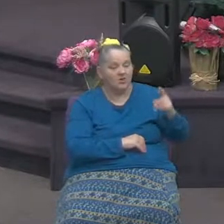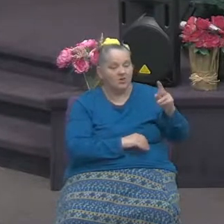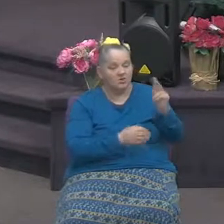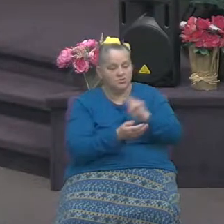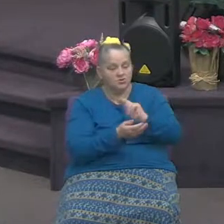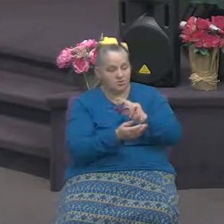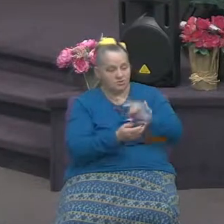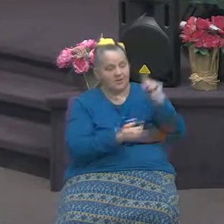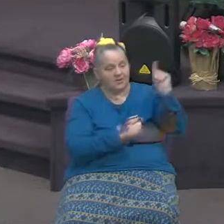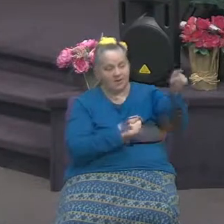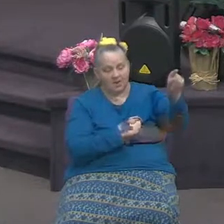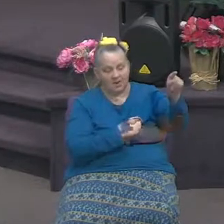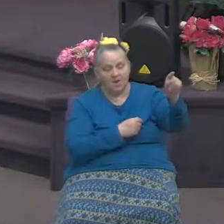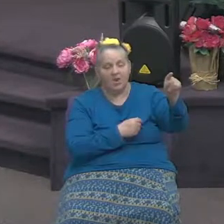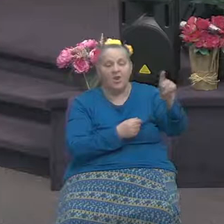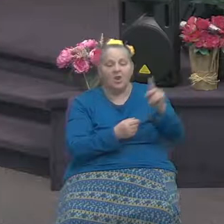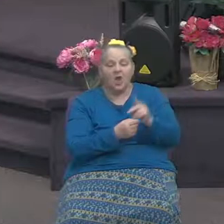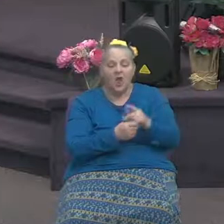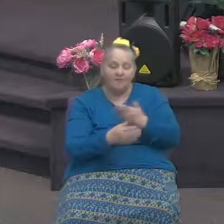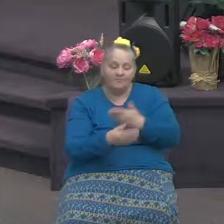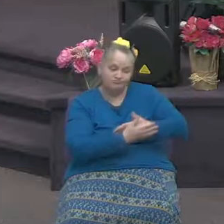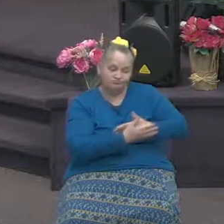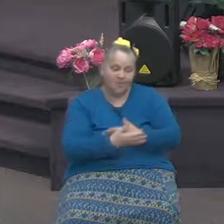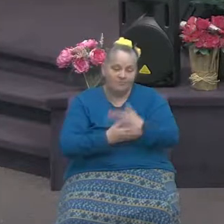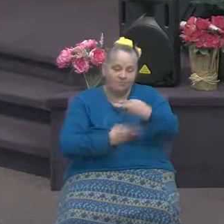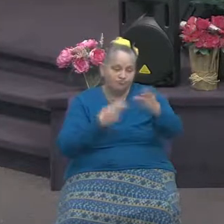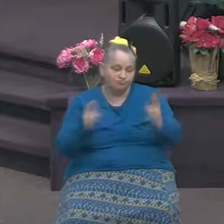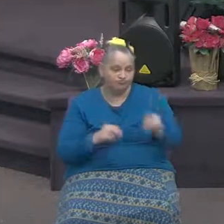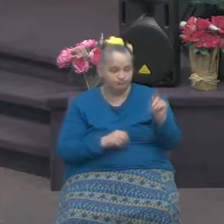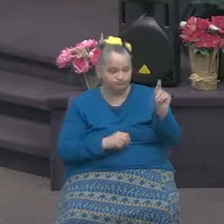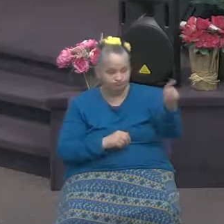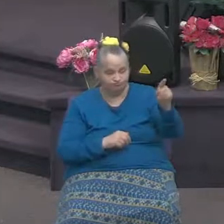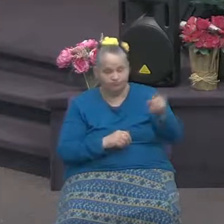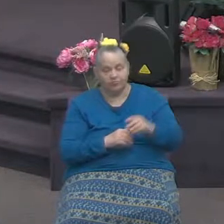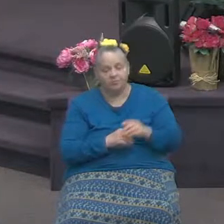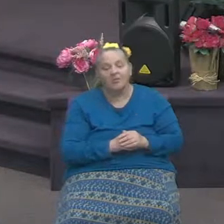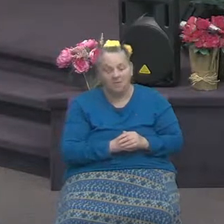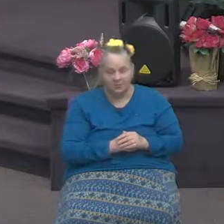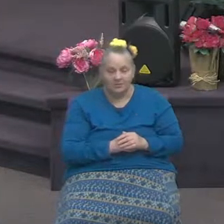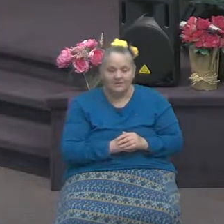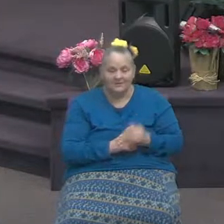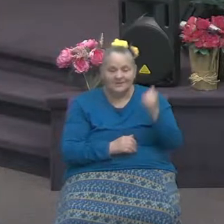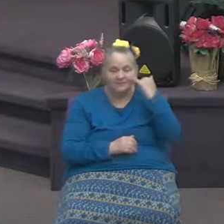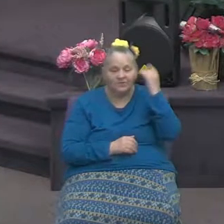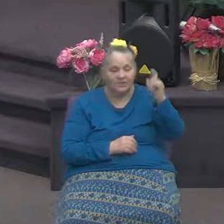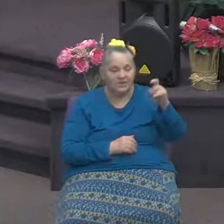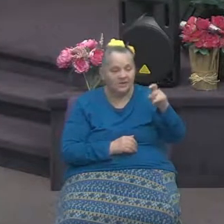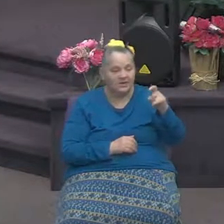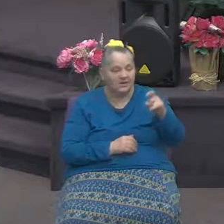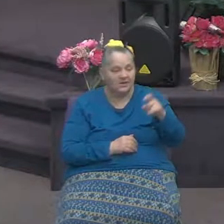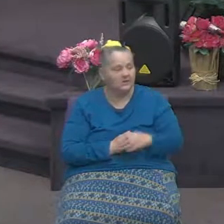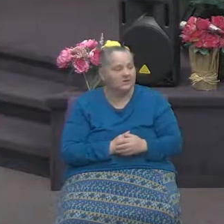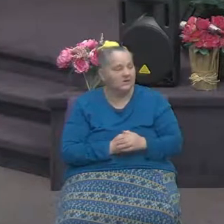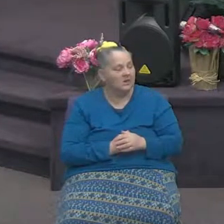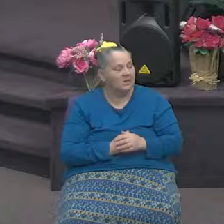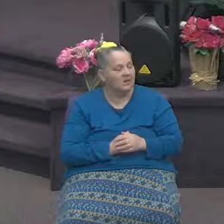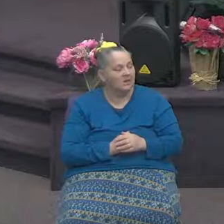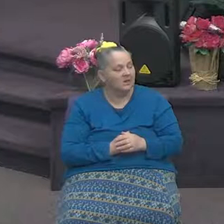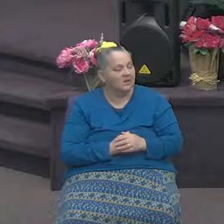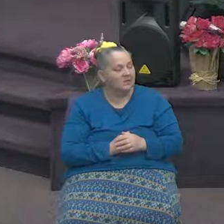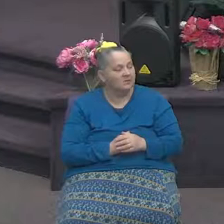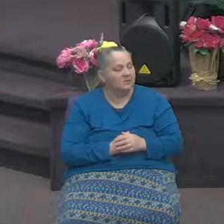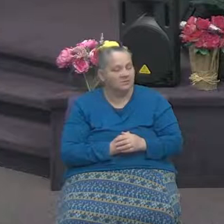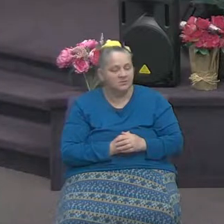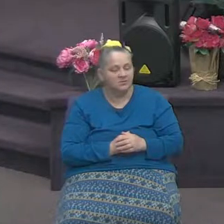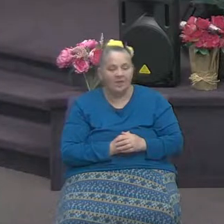there's a nursery right back over here, back on my left and your right, that big window back there, there's a nursery in there. If you do need to take advantage of that, there's